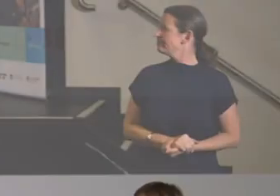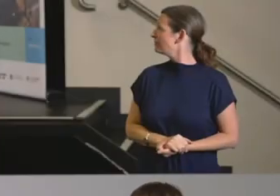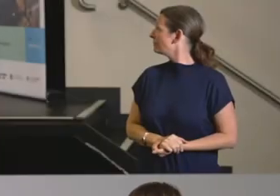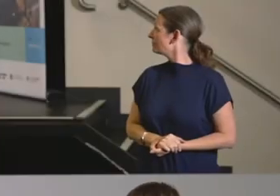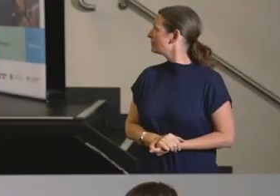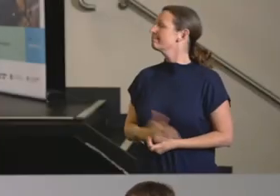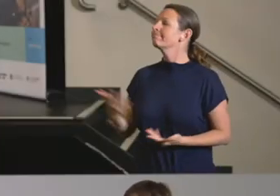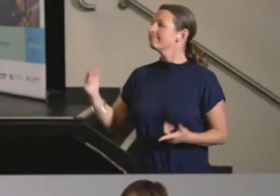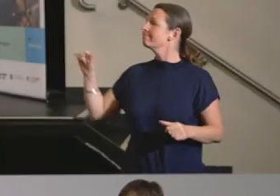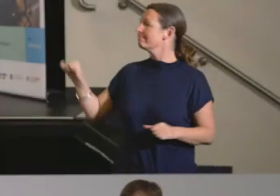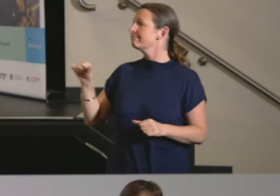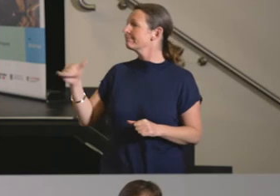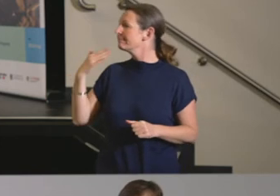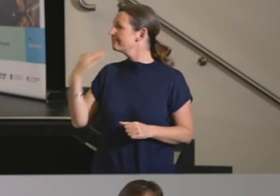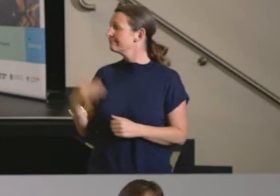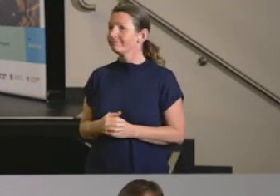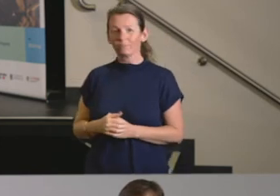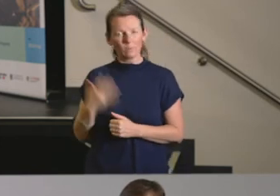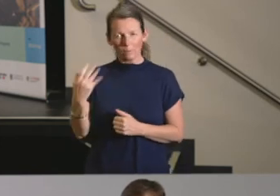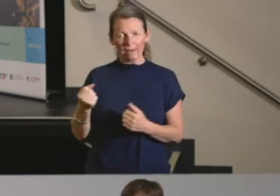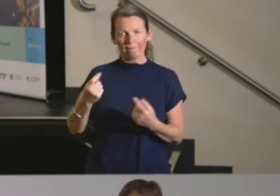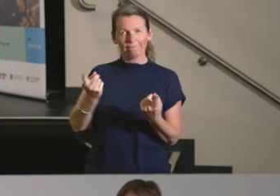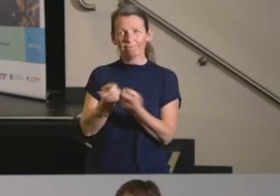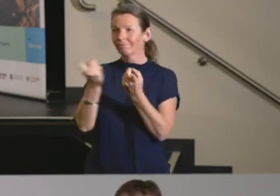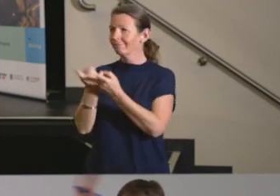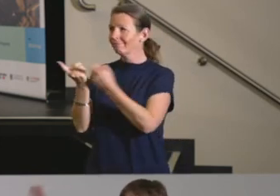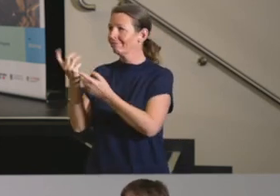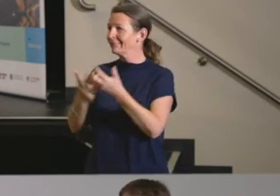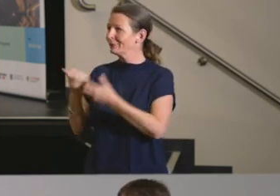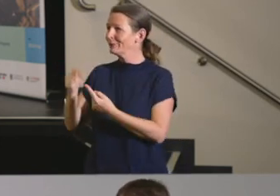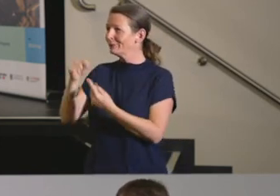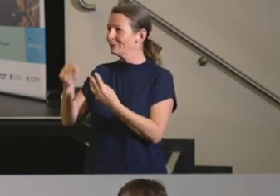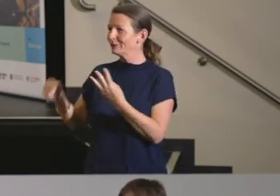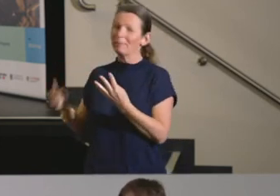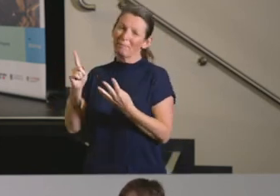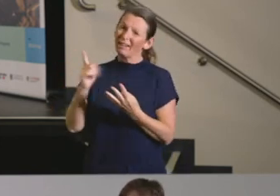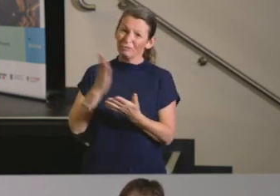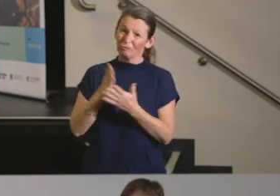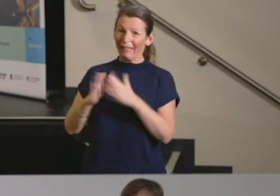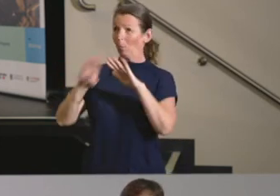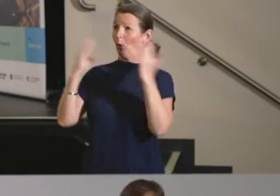Okay, thank you. I think we've got a range of issues that talk from the sort of global